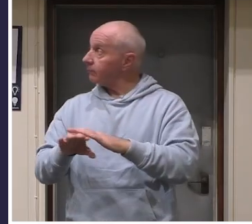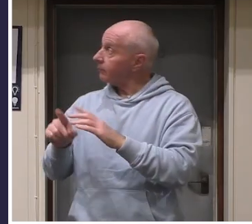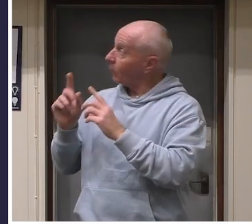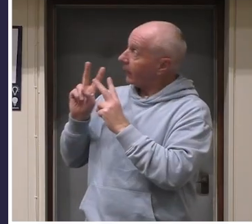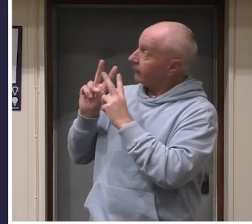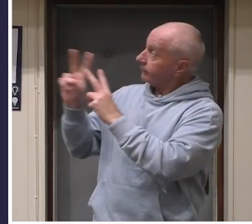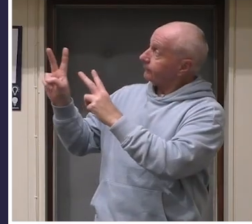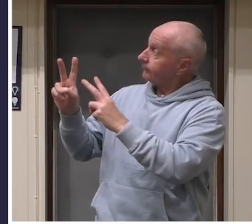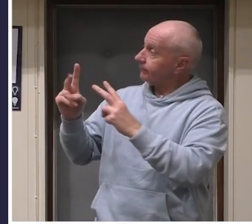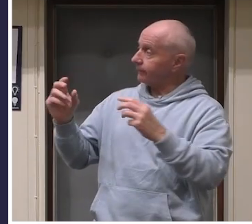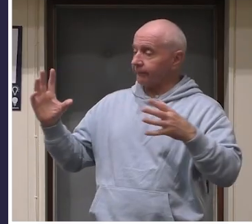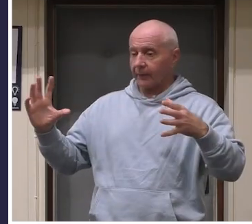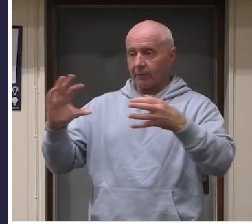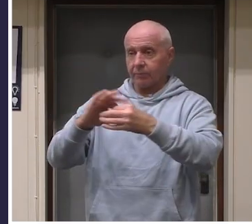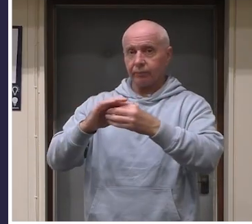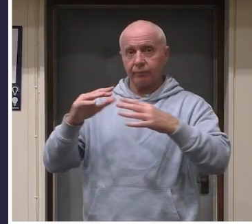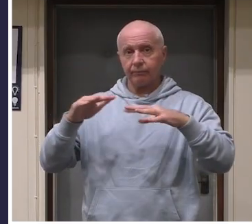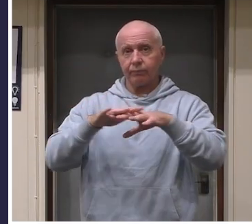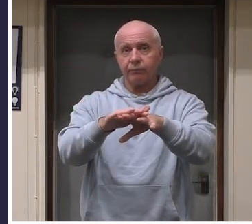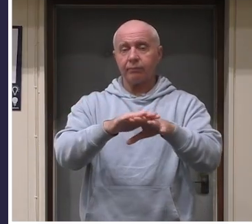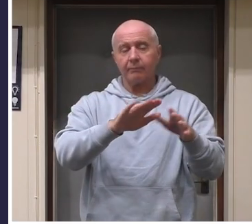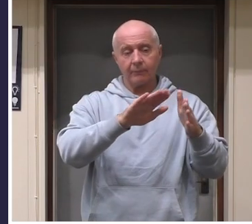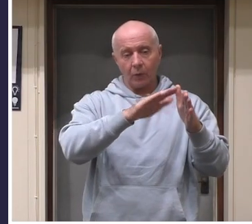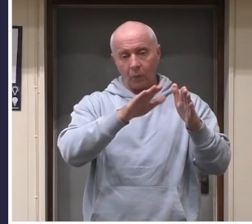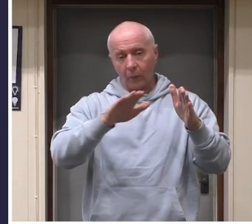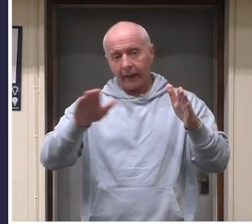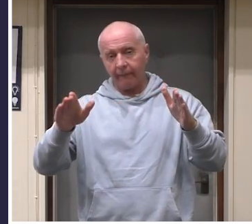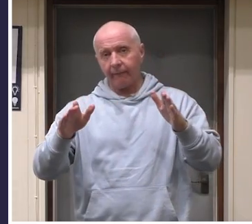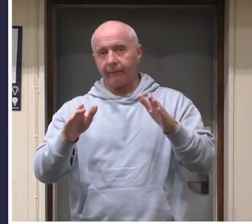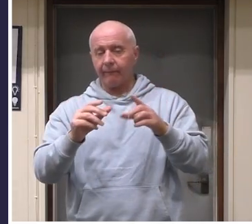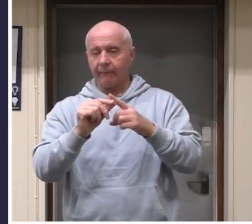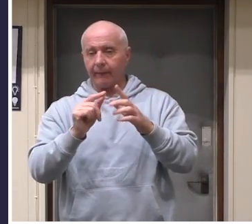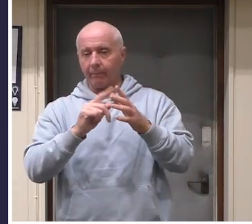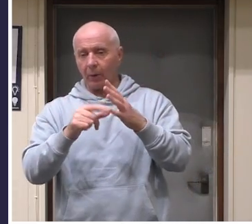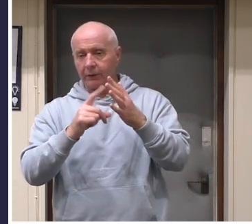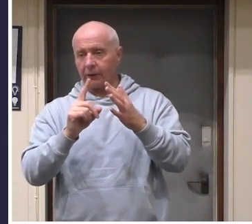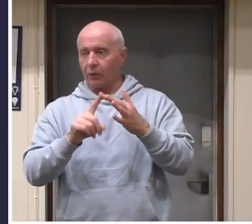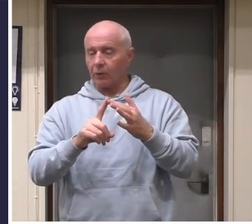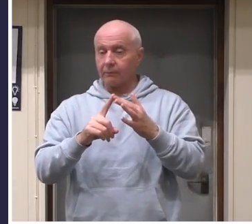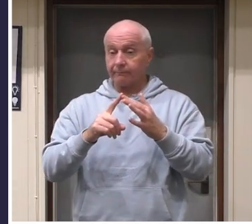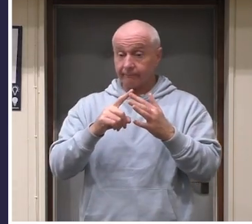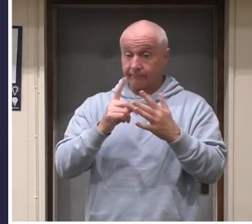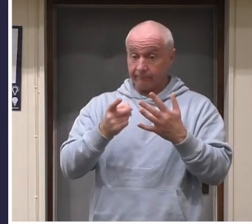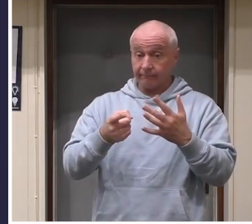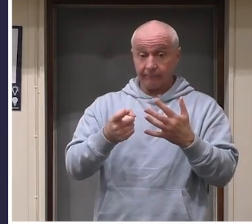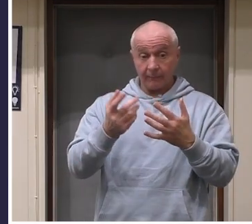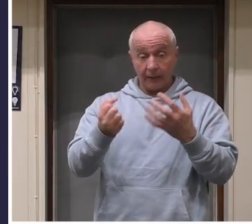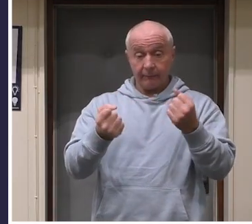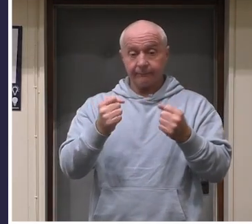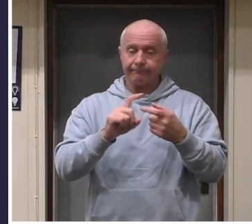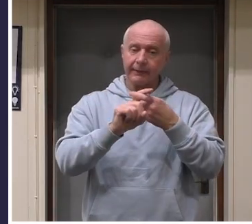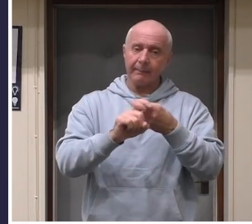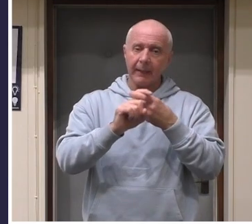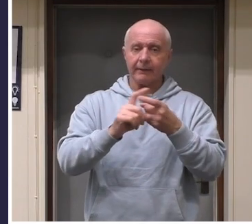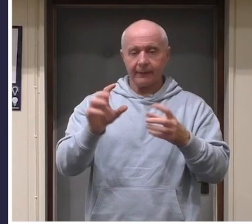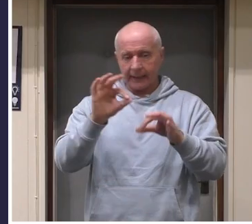together, we come to wave-particle duality, which says that light, depending on the experiment that you perform and you want to